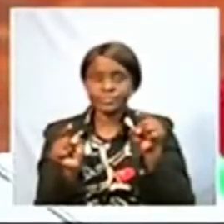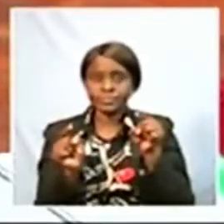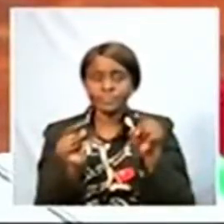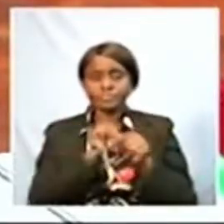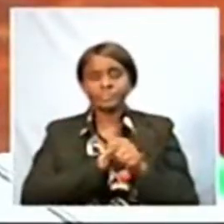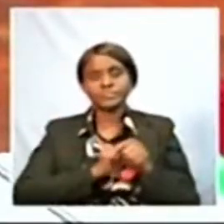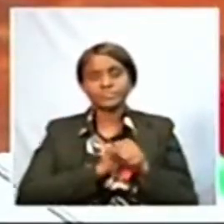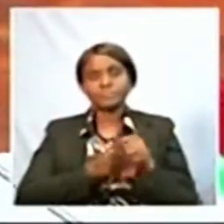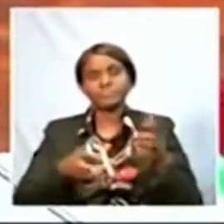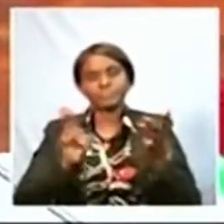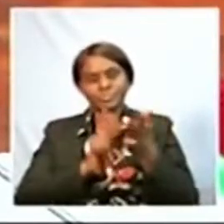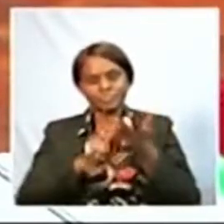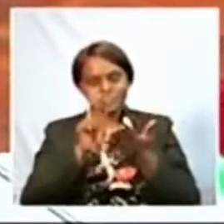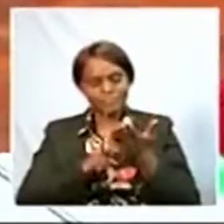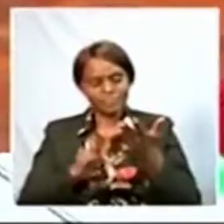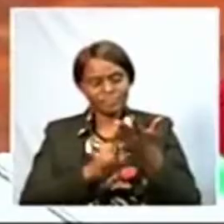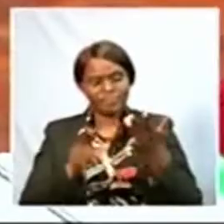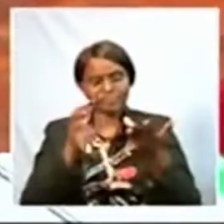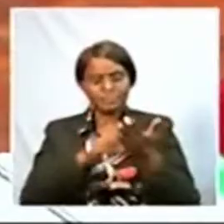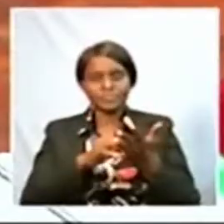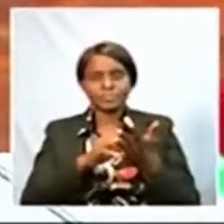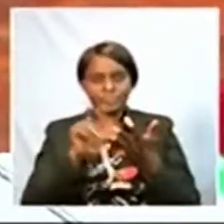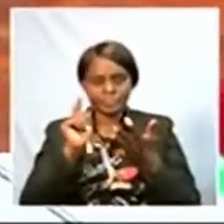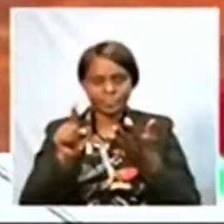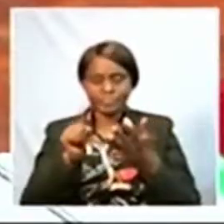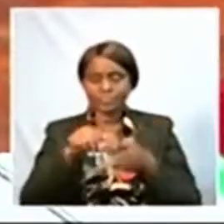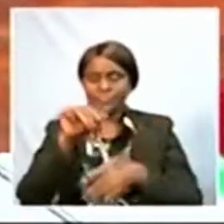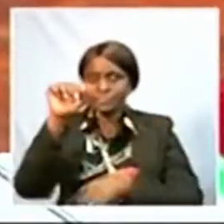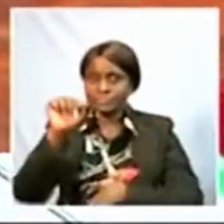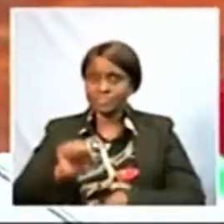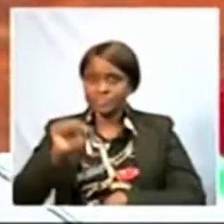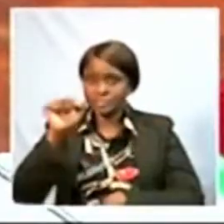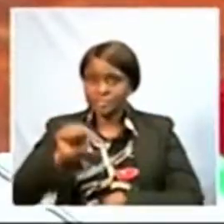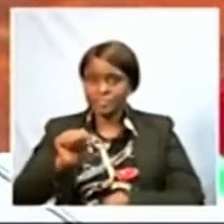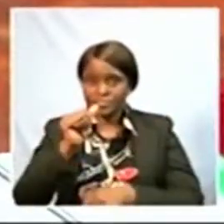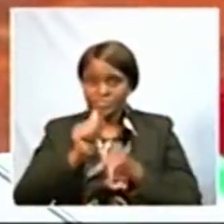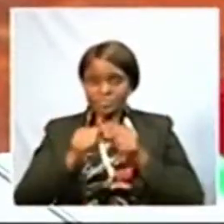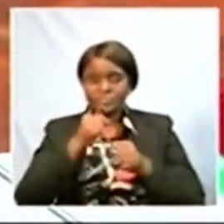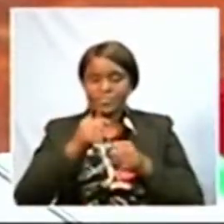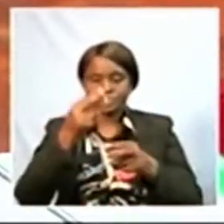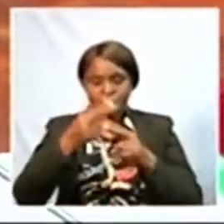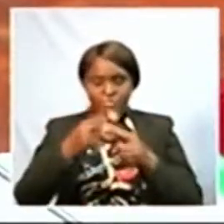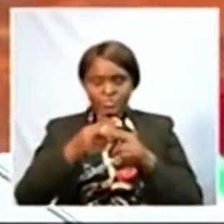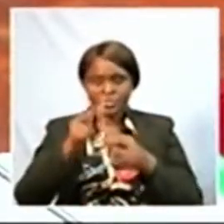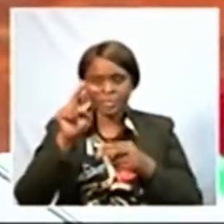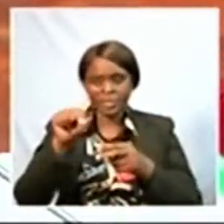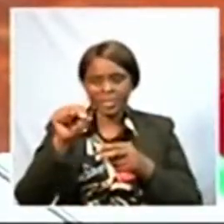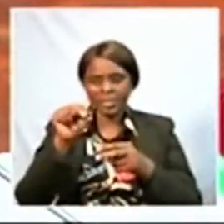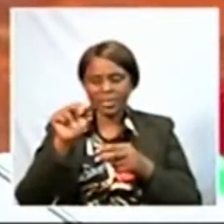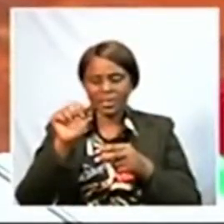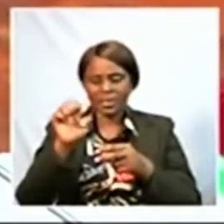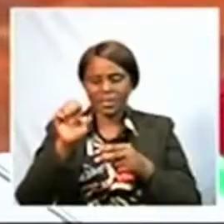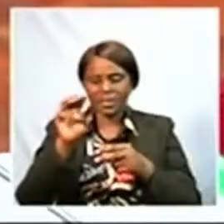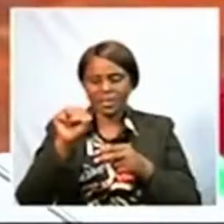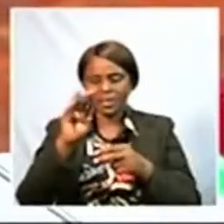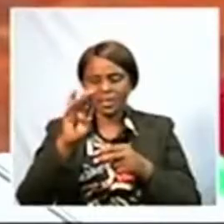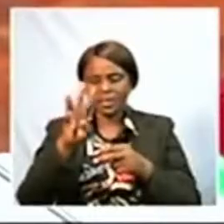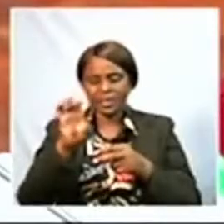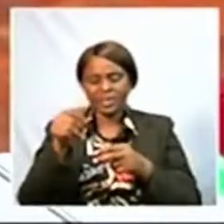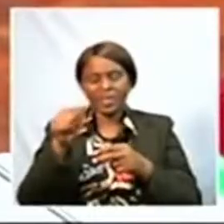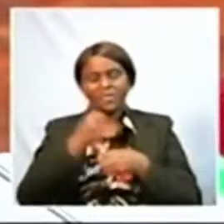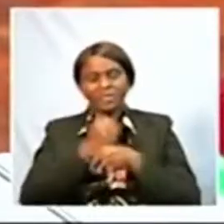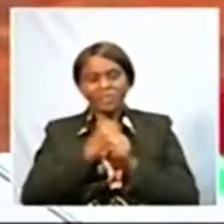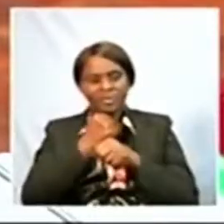pardon me, let me read that again. The handle which was eroding at Nembwe Borehole was caused by